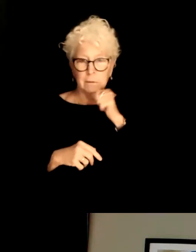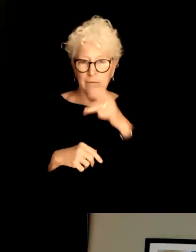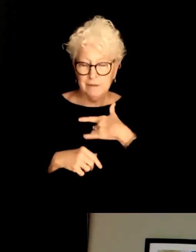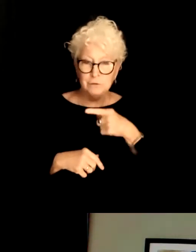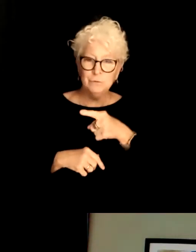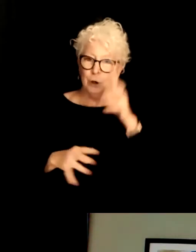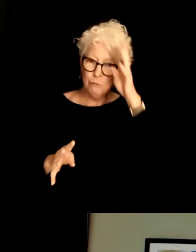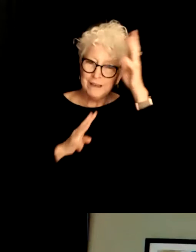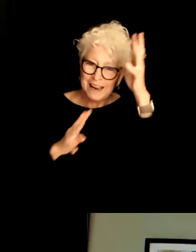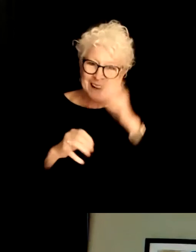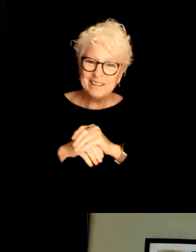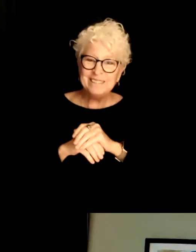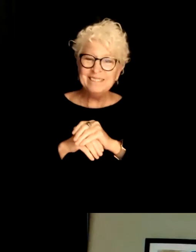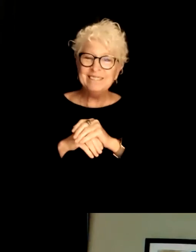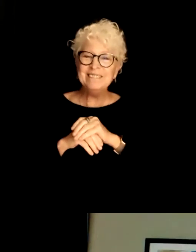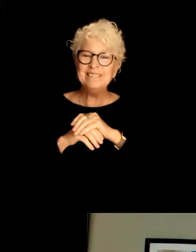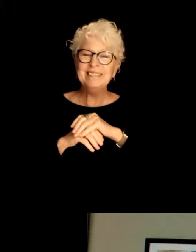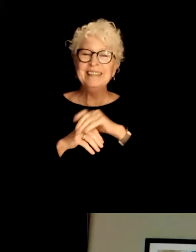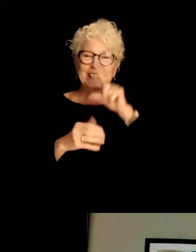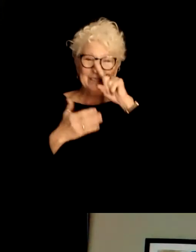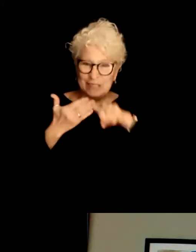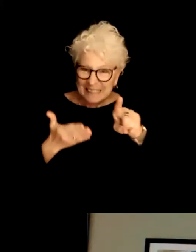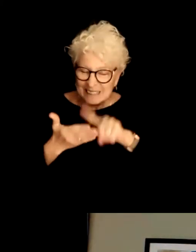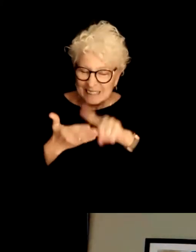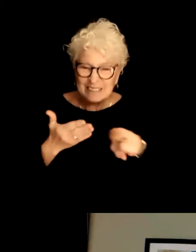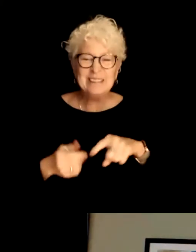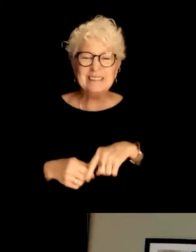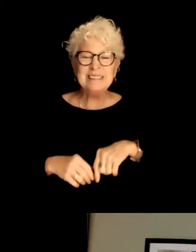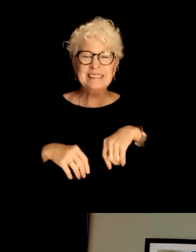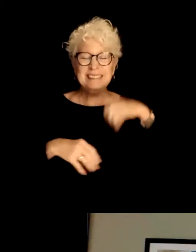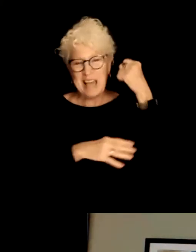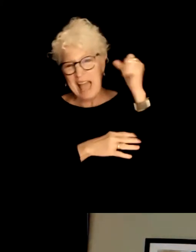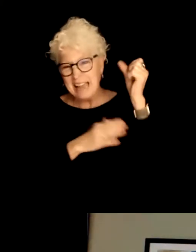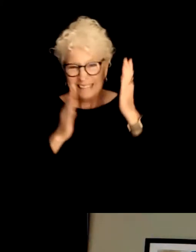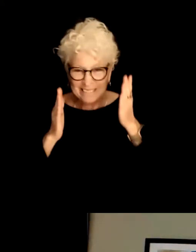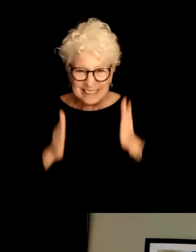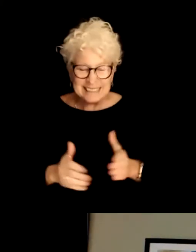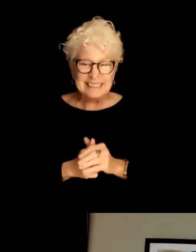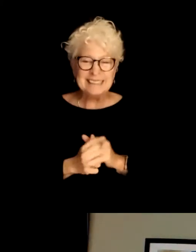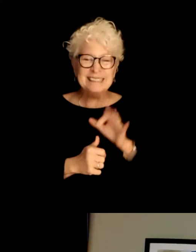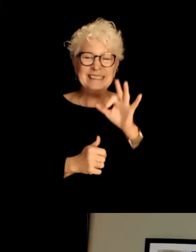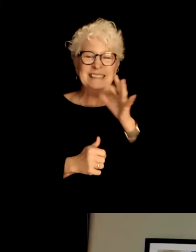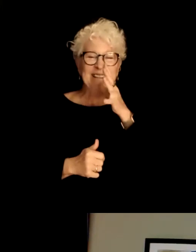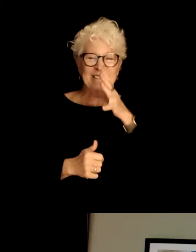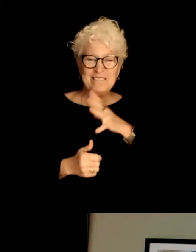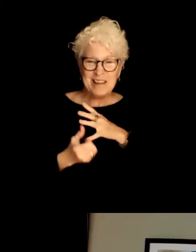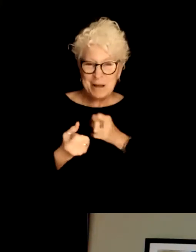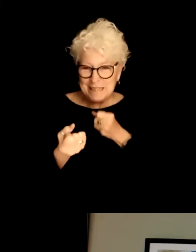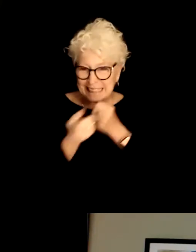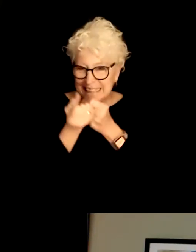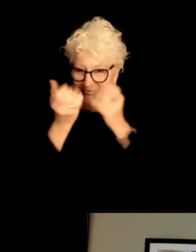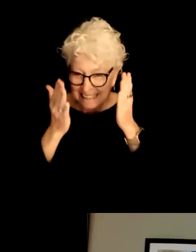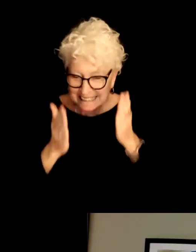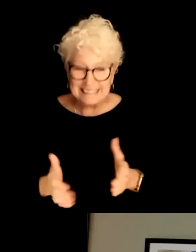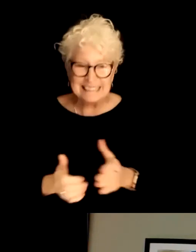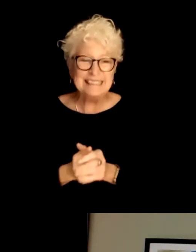scholarly, activist, feminist, your contributions, they've inspired me. They gave me strength when I felt very weak